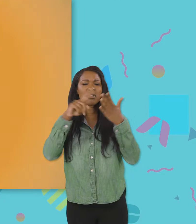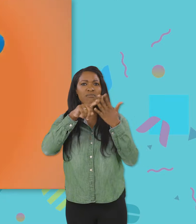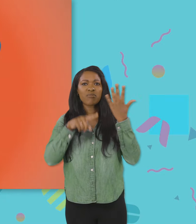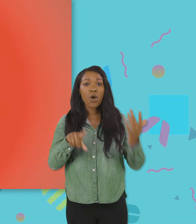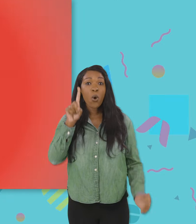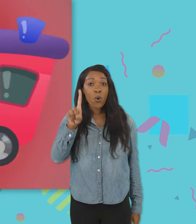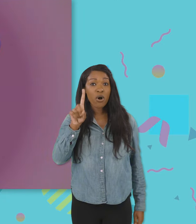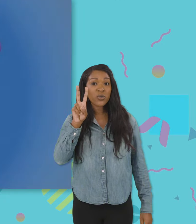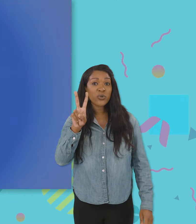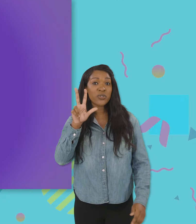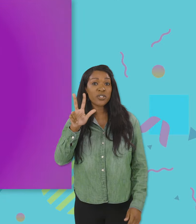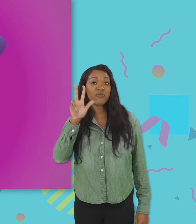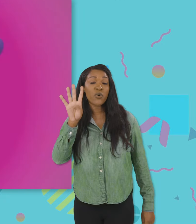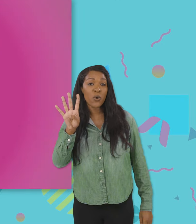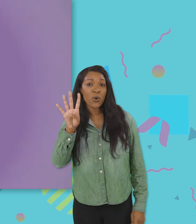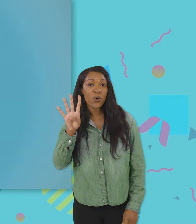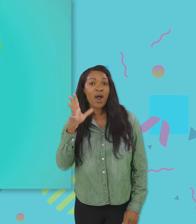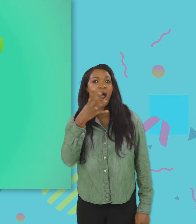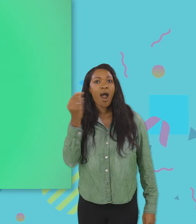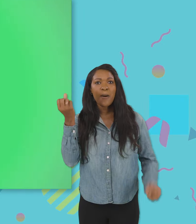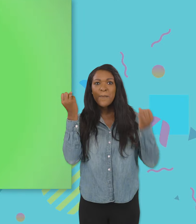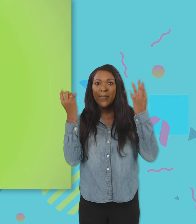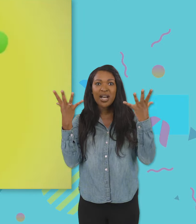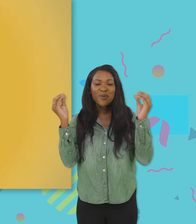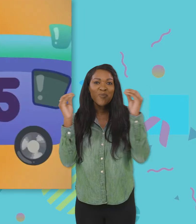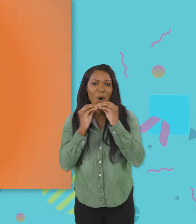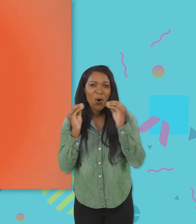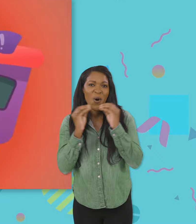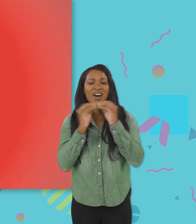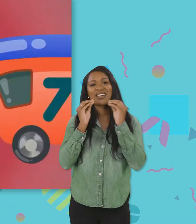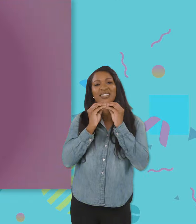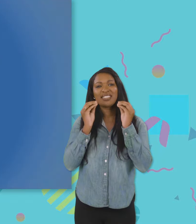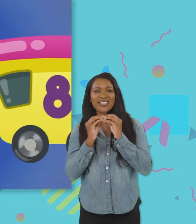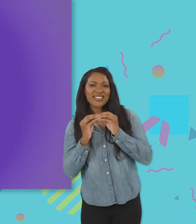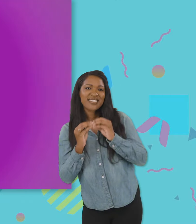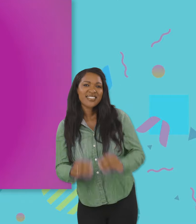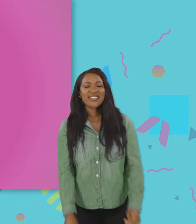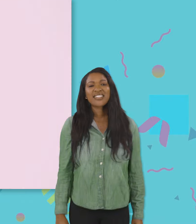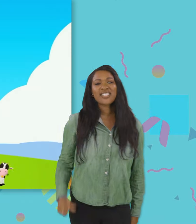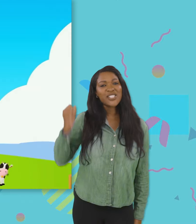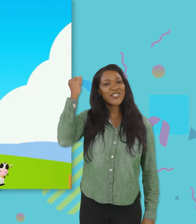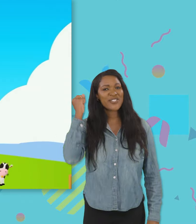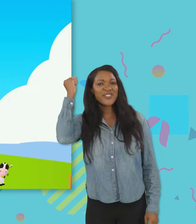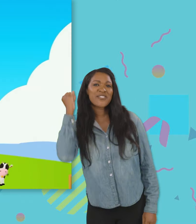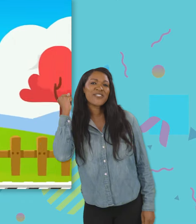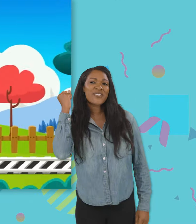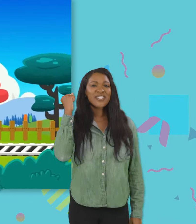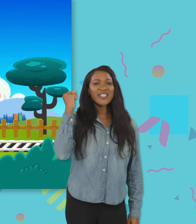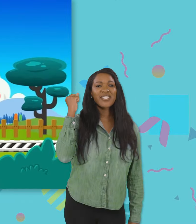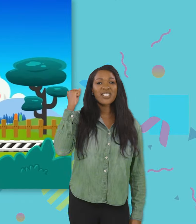two, three, four, and there's even more.